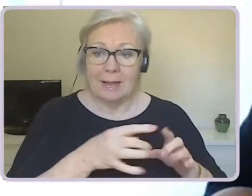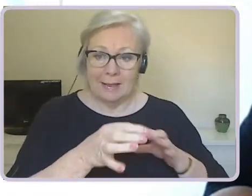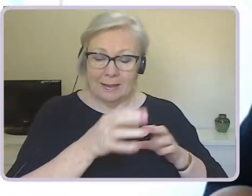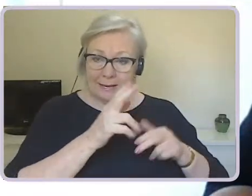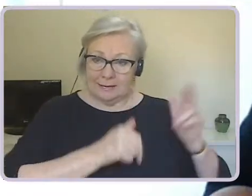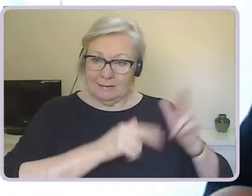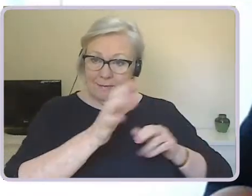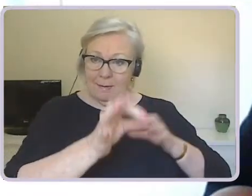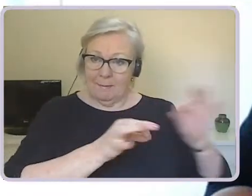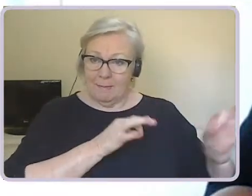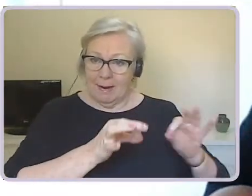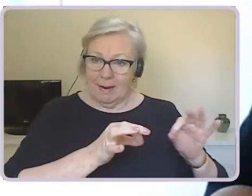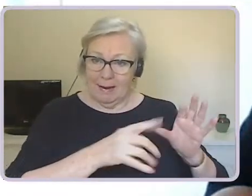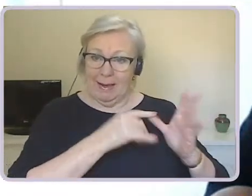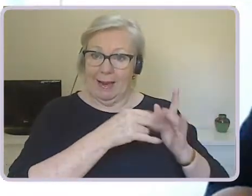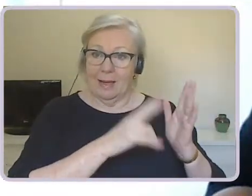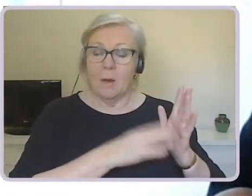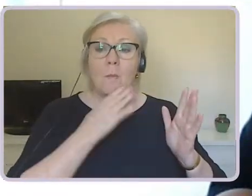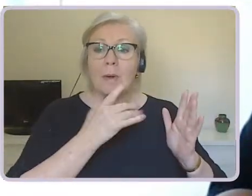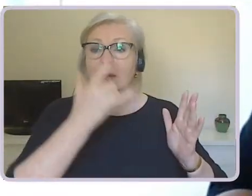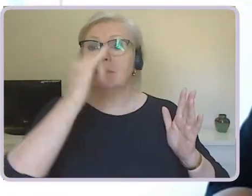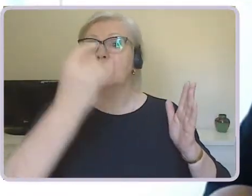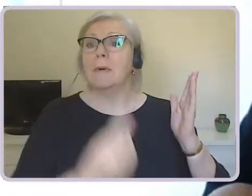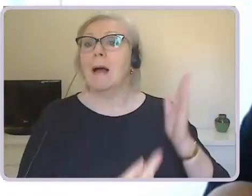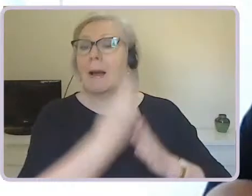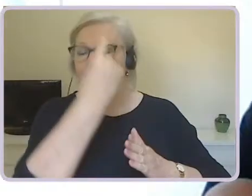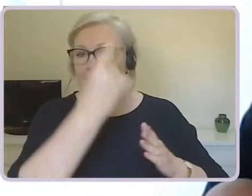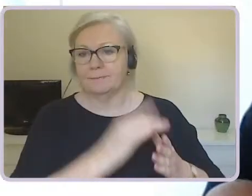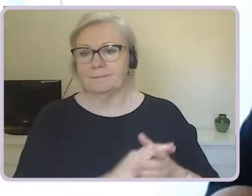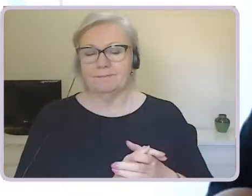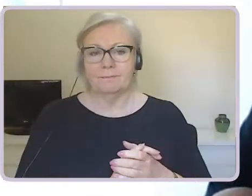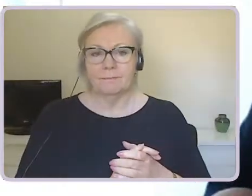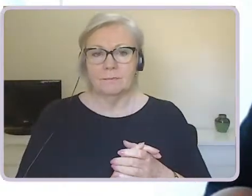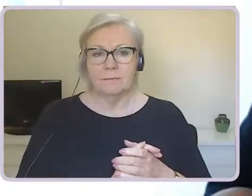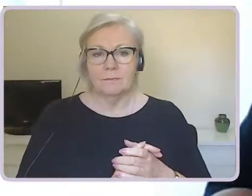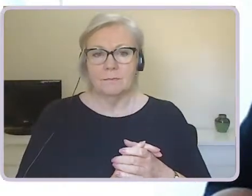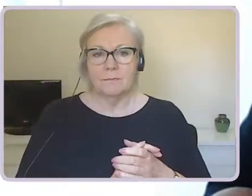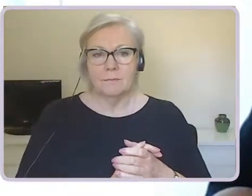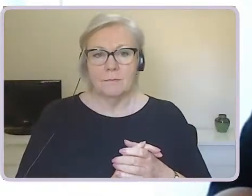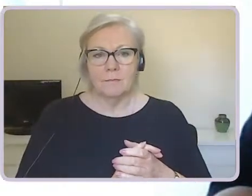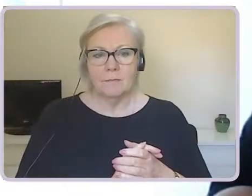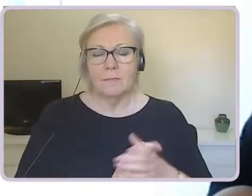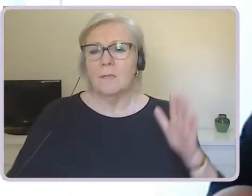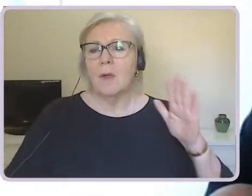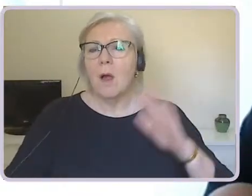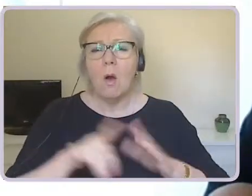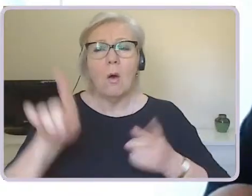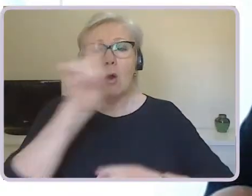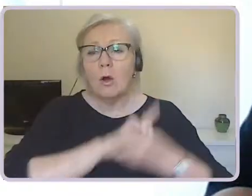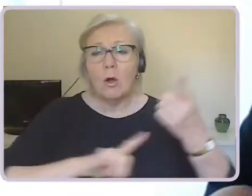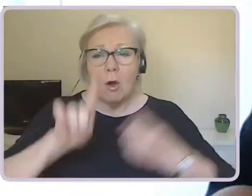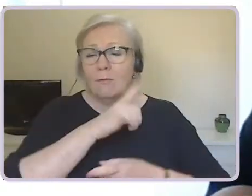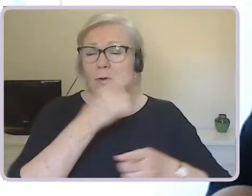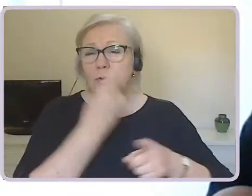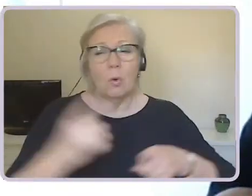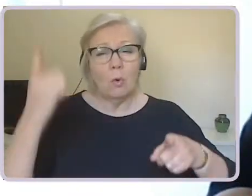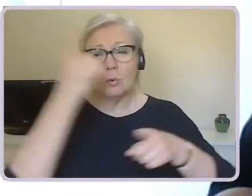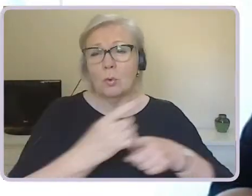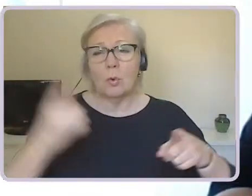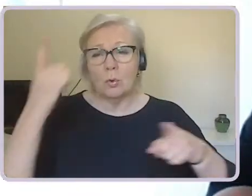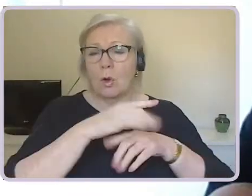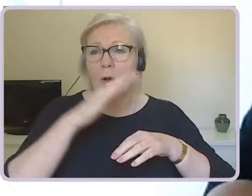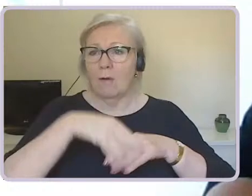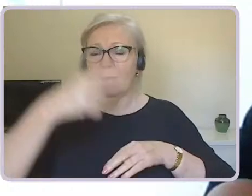when disaster strikes to stay safe. Whole conferences have dedicated themselves to thinking about these